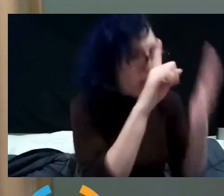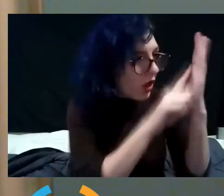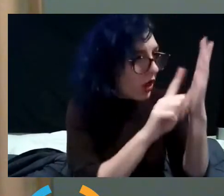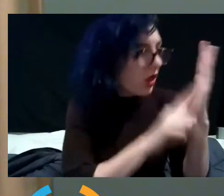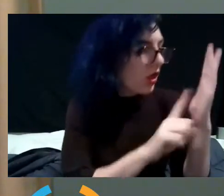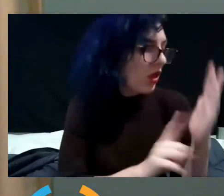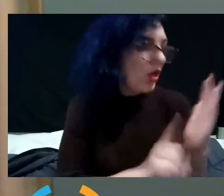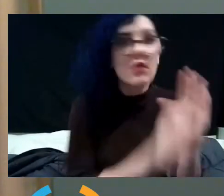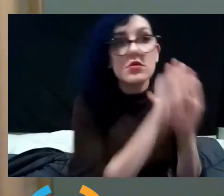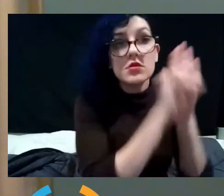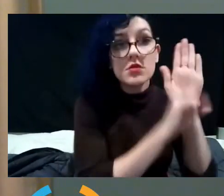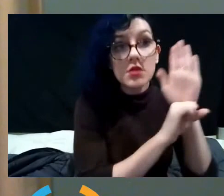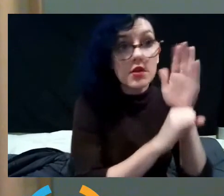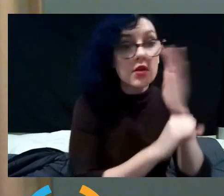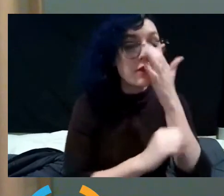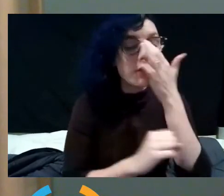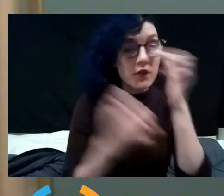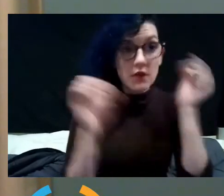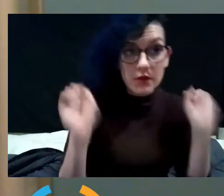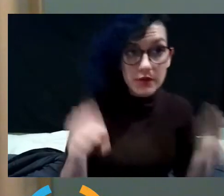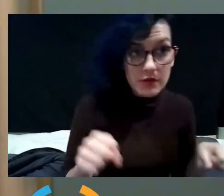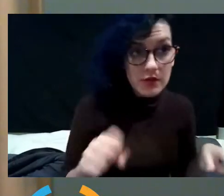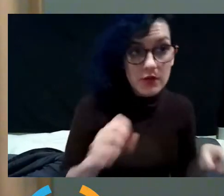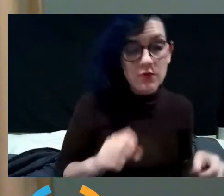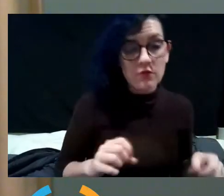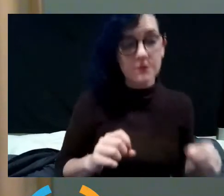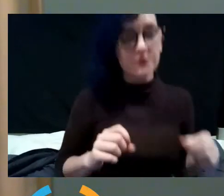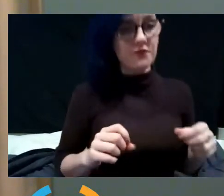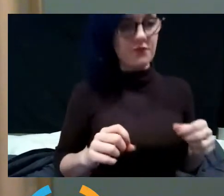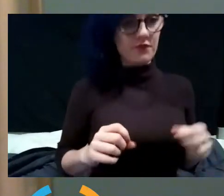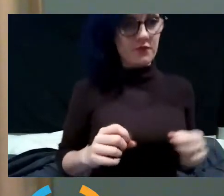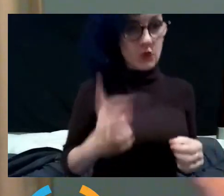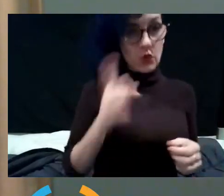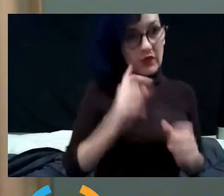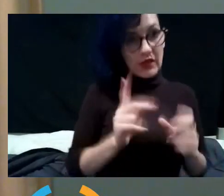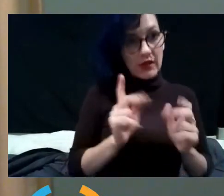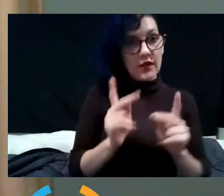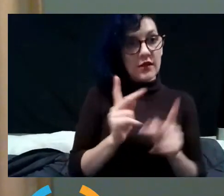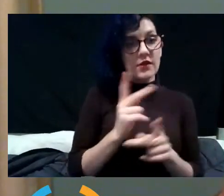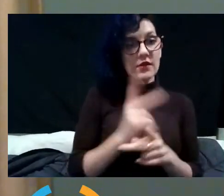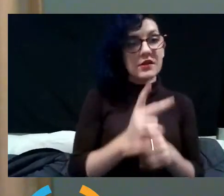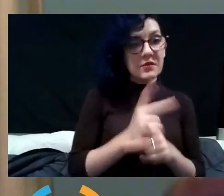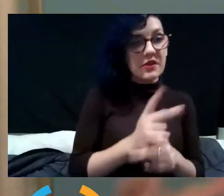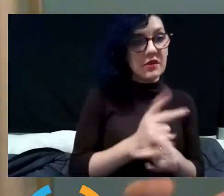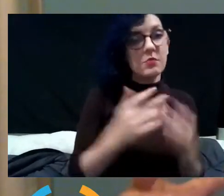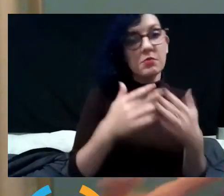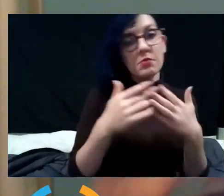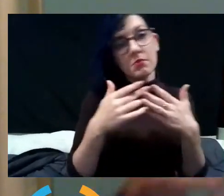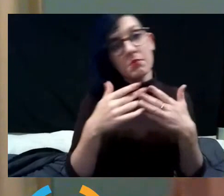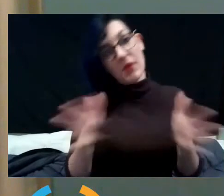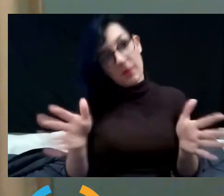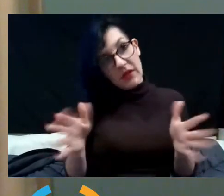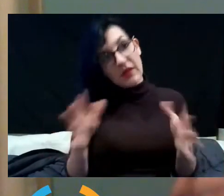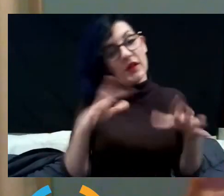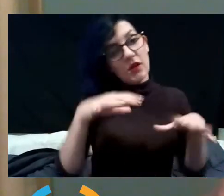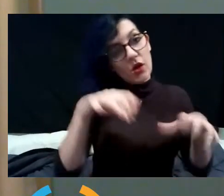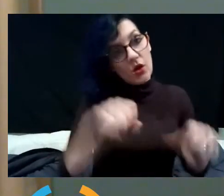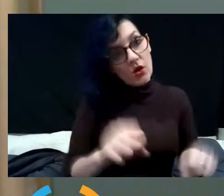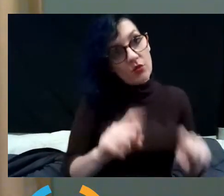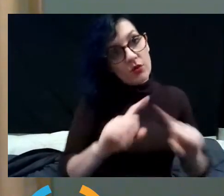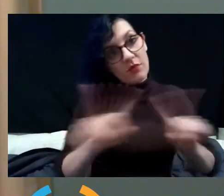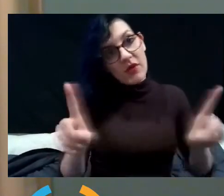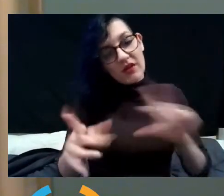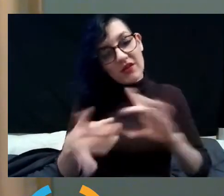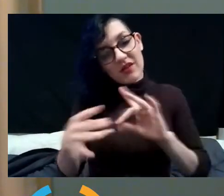State Land Board has had for the Elliott, which includes keeping the forest publicly owned, but decoupling it from the Common School Fund so it doesn't cost